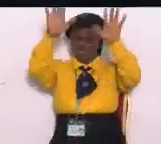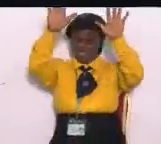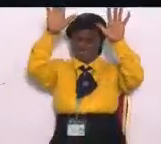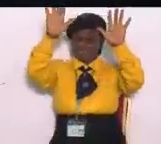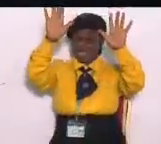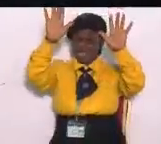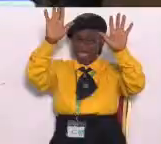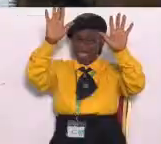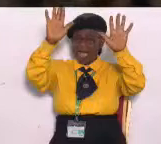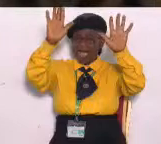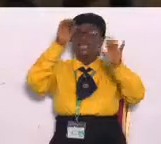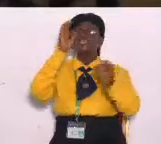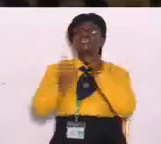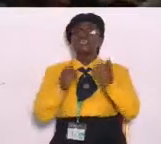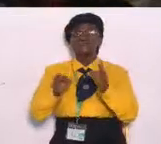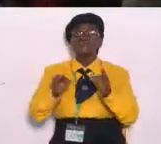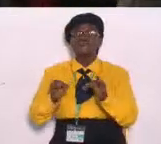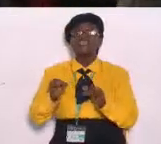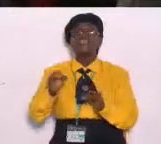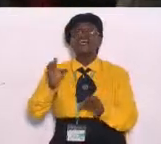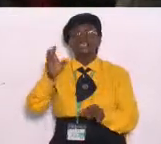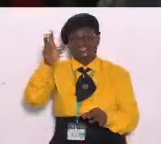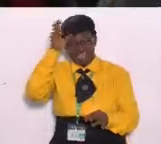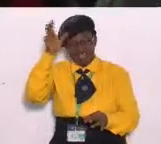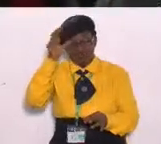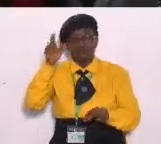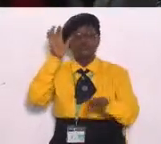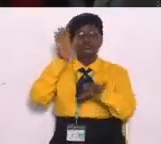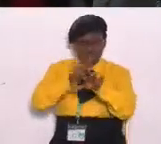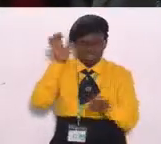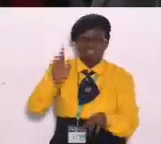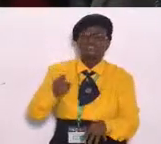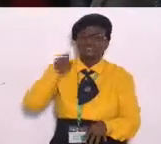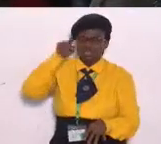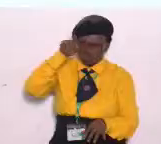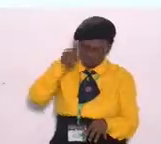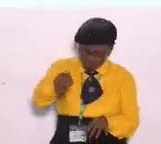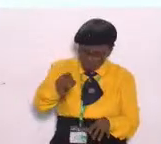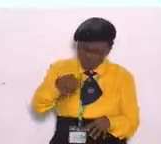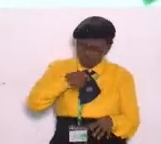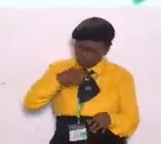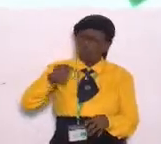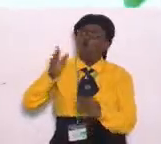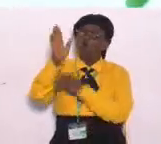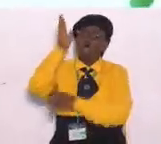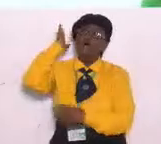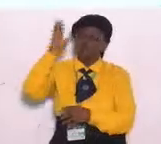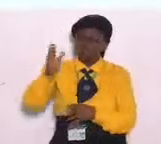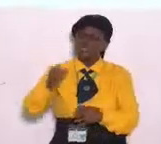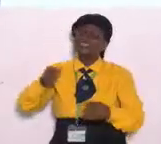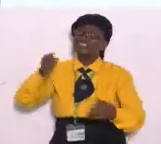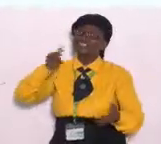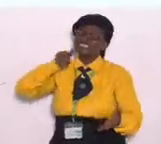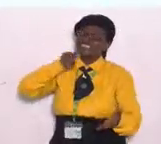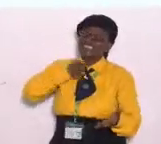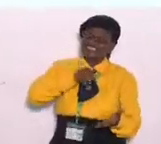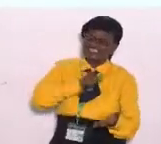the devil dares touches you, God will finish that enemy.